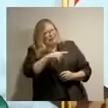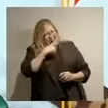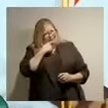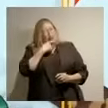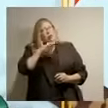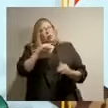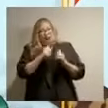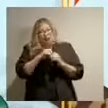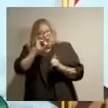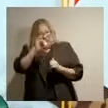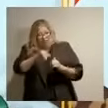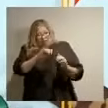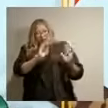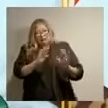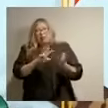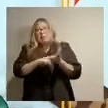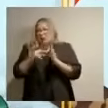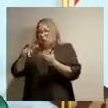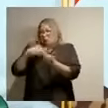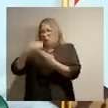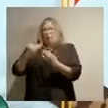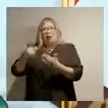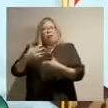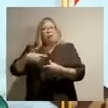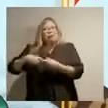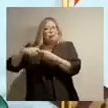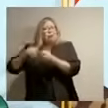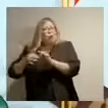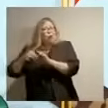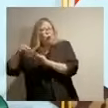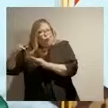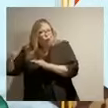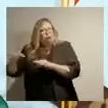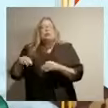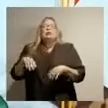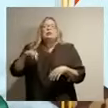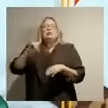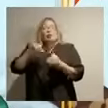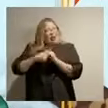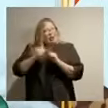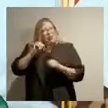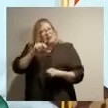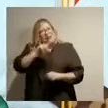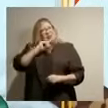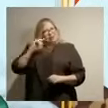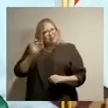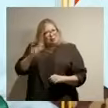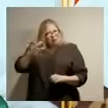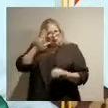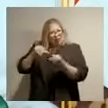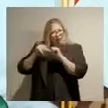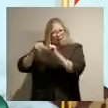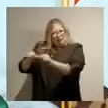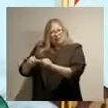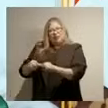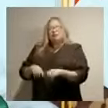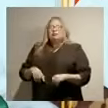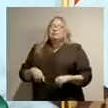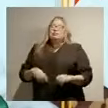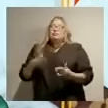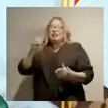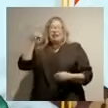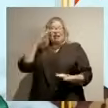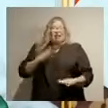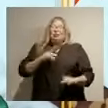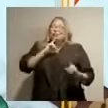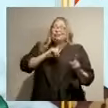that they will indeed resume and that not year after year that they're getting forgotten about? Well, you can go to, I think it's on the 8 pages that we provided you, and